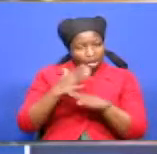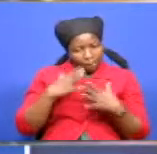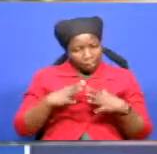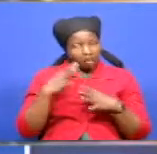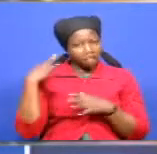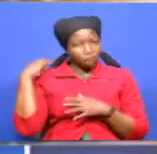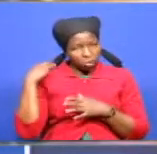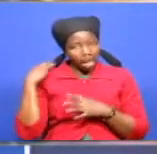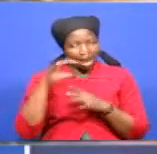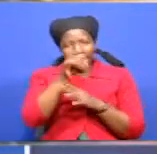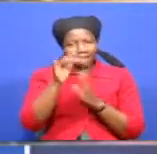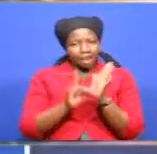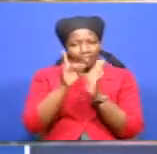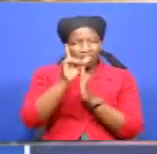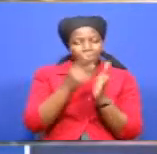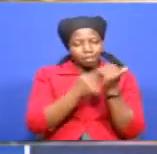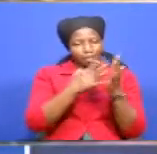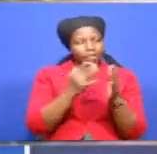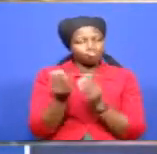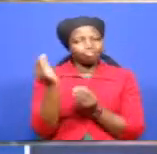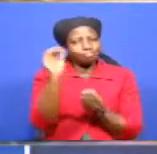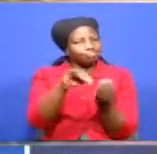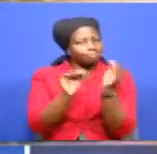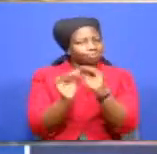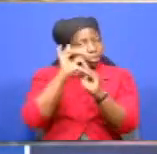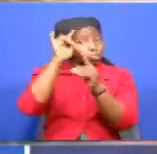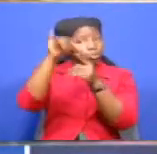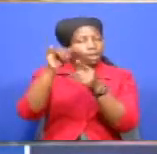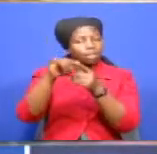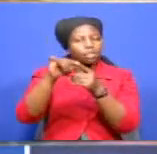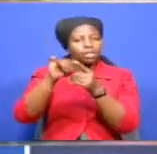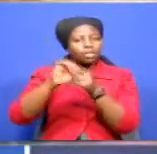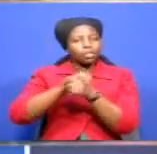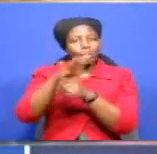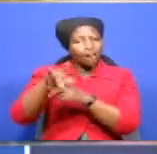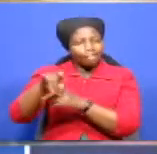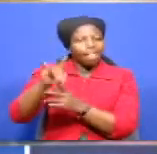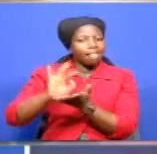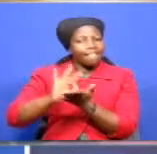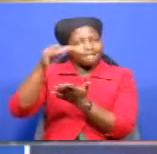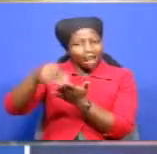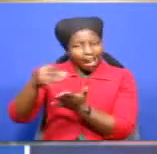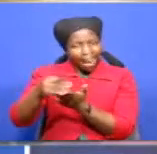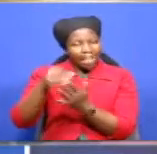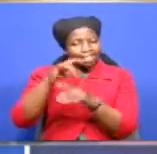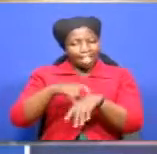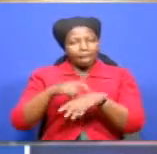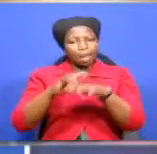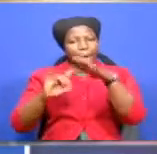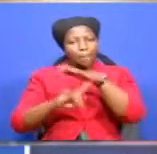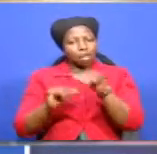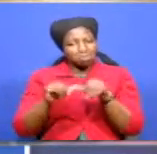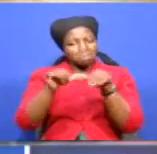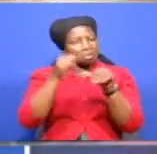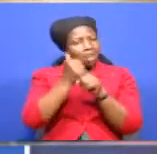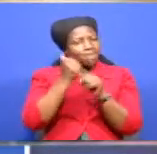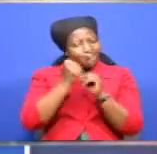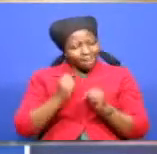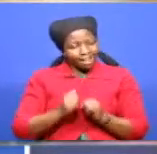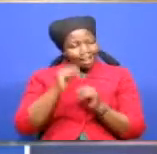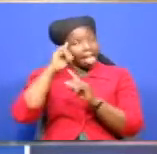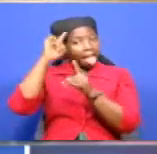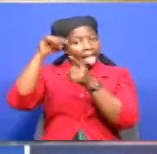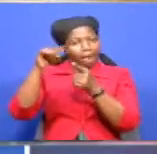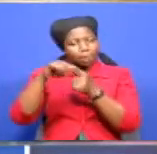development partners to contribute towards the COVID-19 kitty as the administration intensifies efforts aimed at cushioning